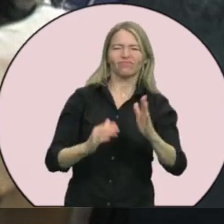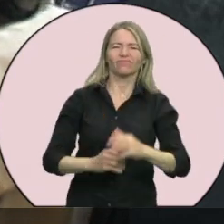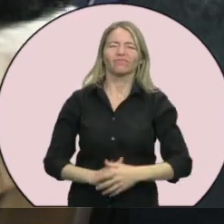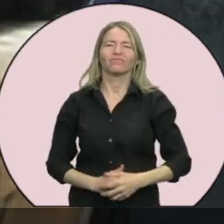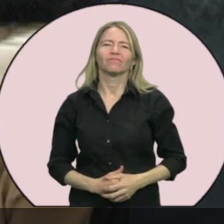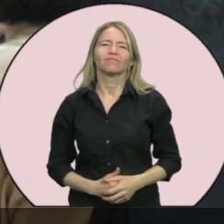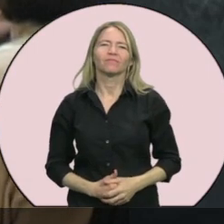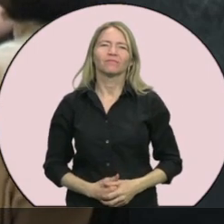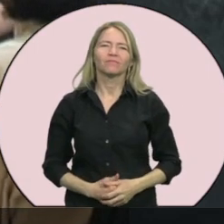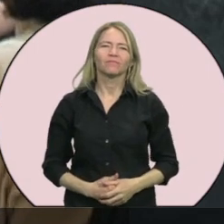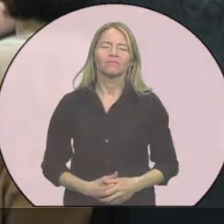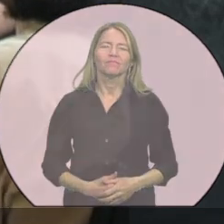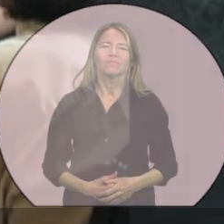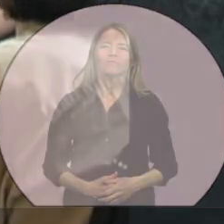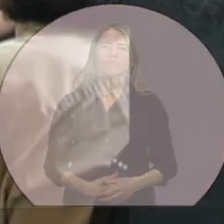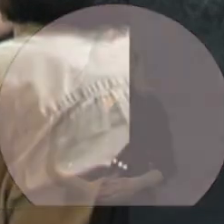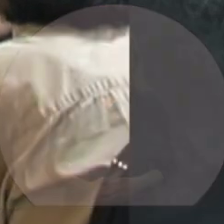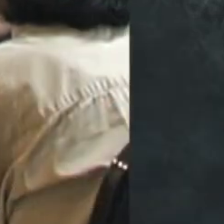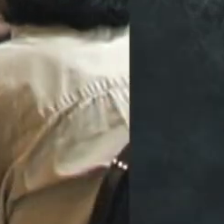finished, just a second.